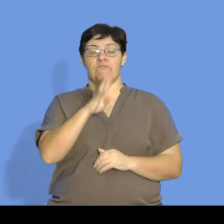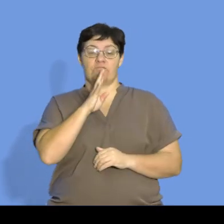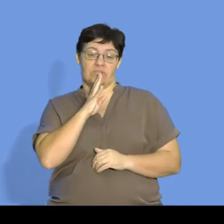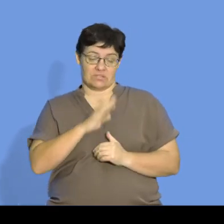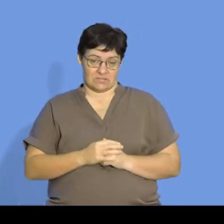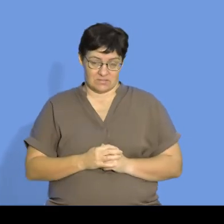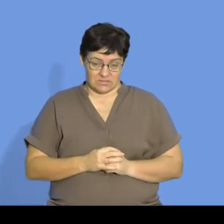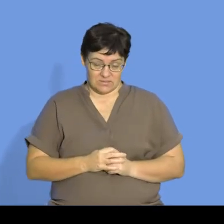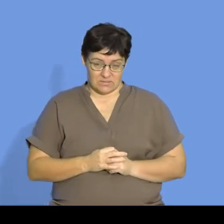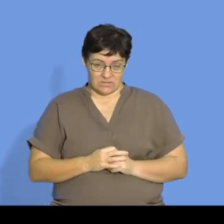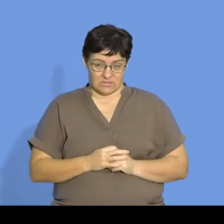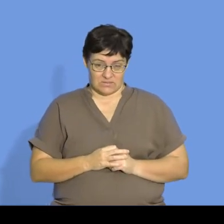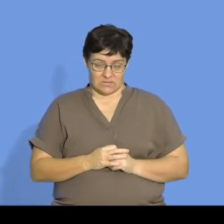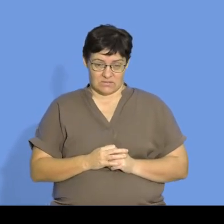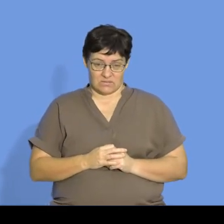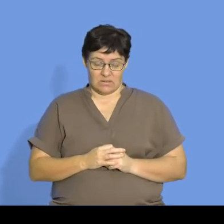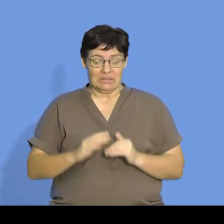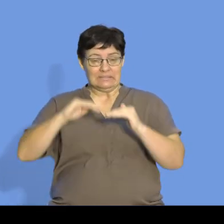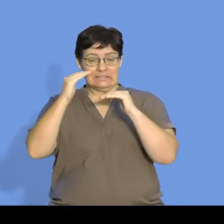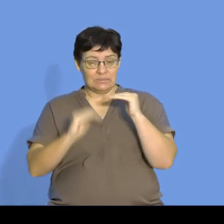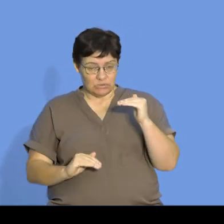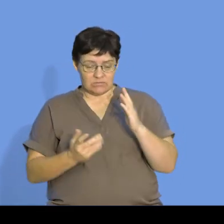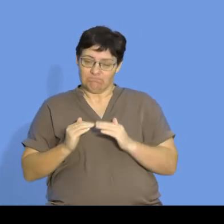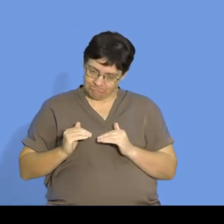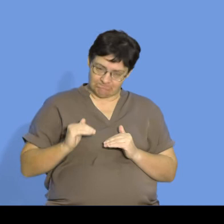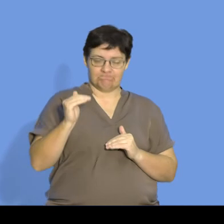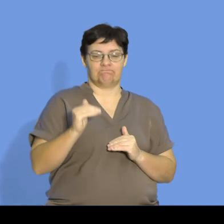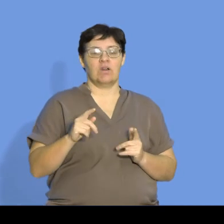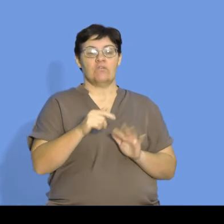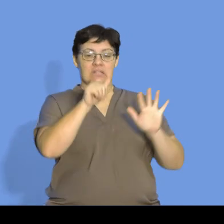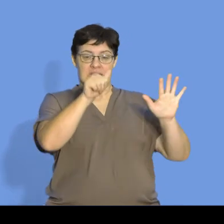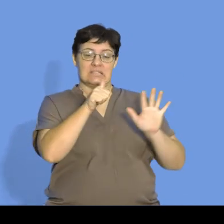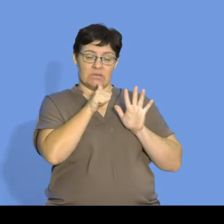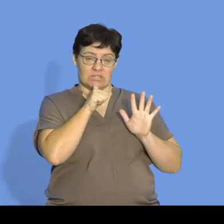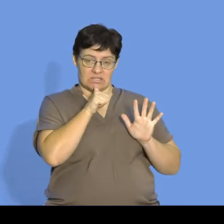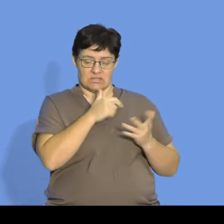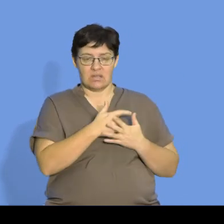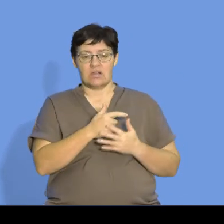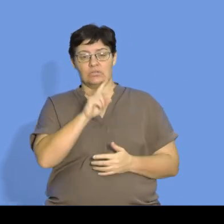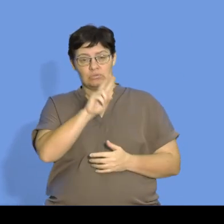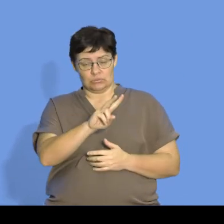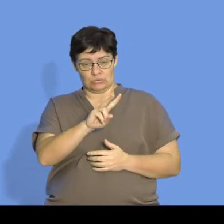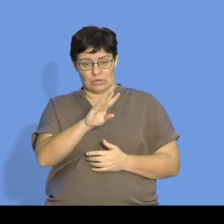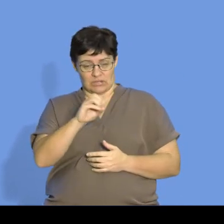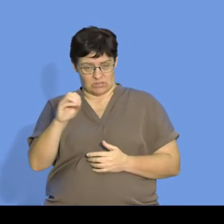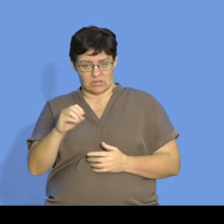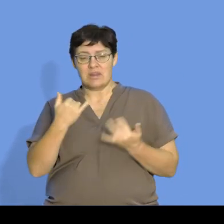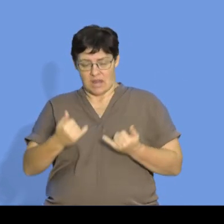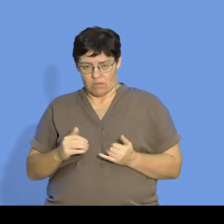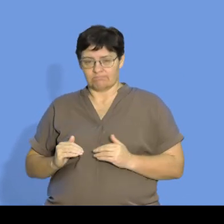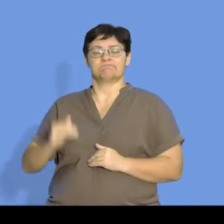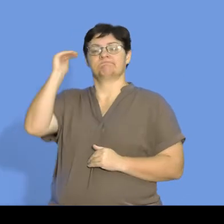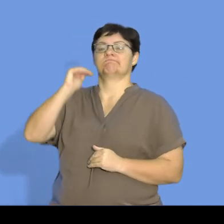Rand. Not only that, your depreciation increased from 6,200